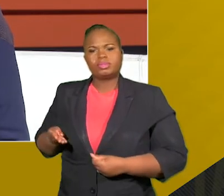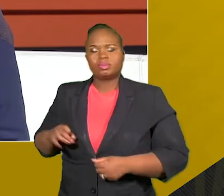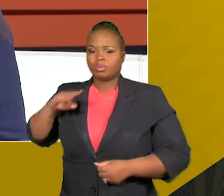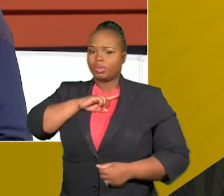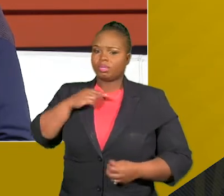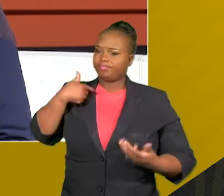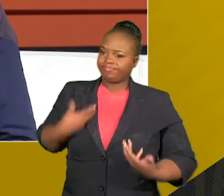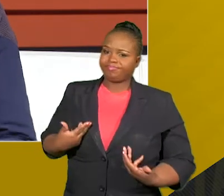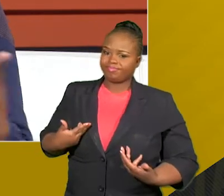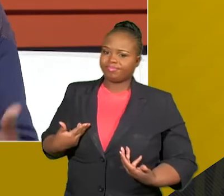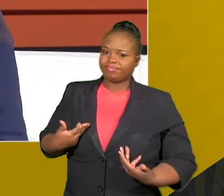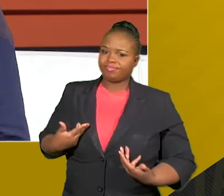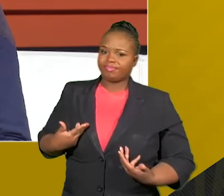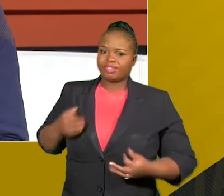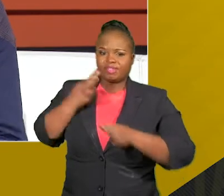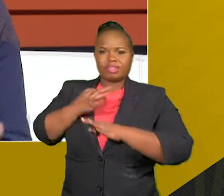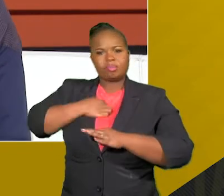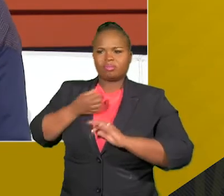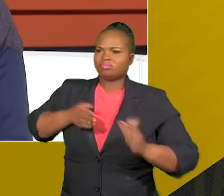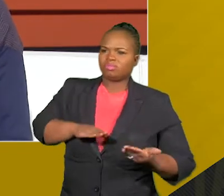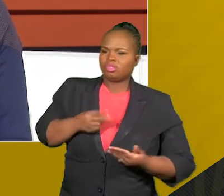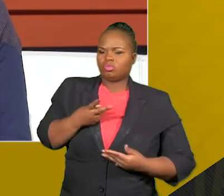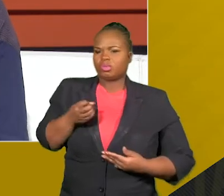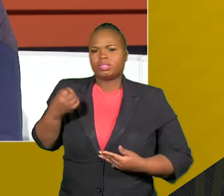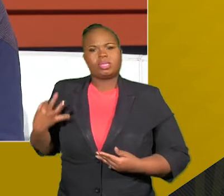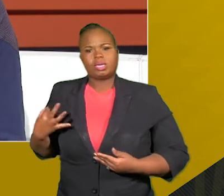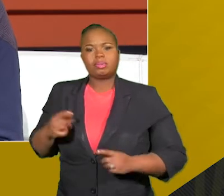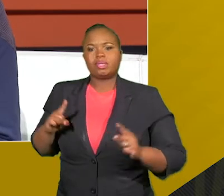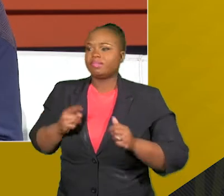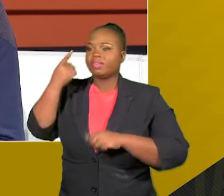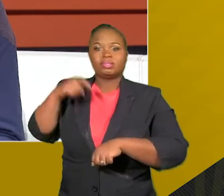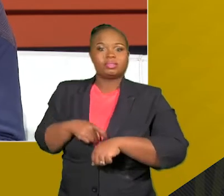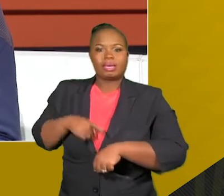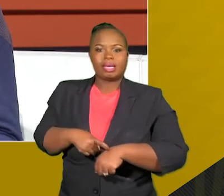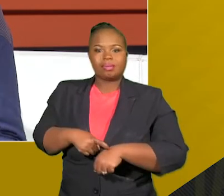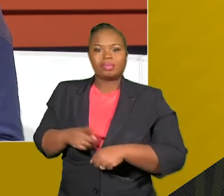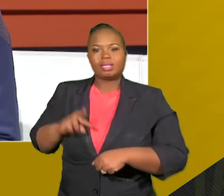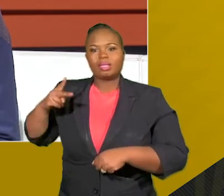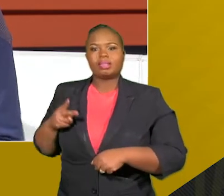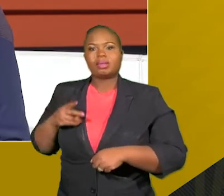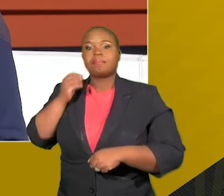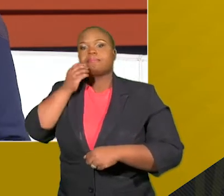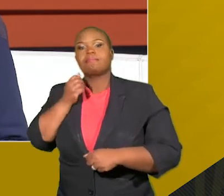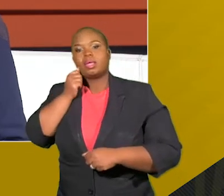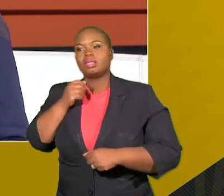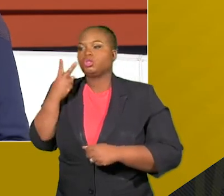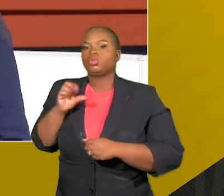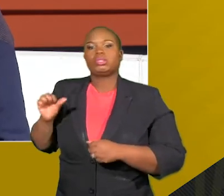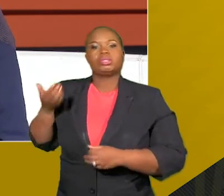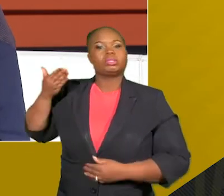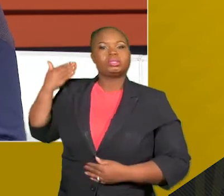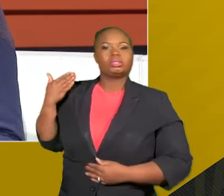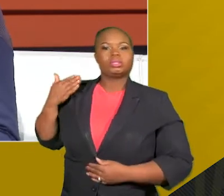one, my father passed on in 2003. But the first time I got to be kissed by another man, it was 2 weeks ago,